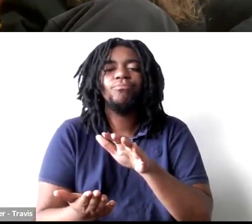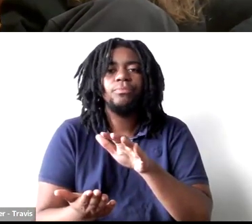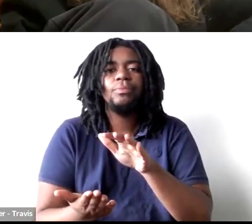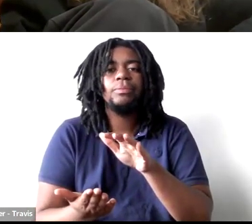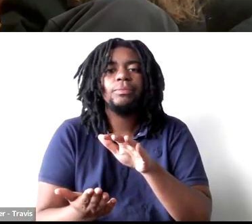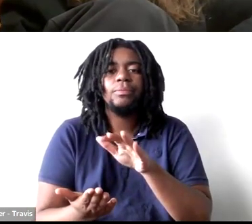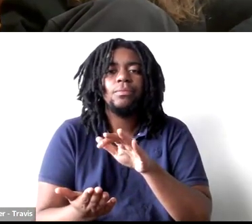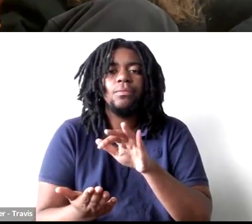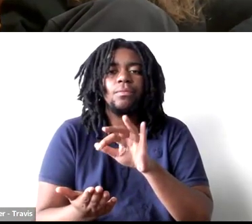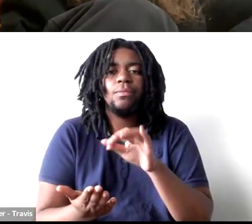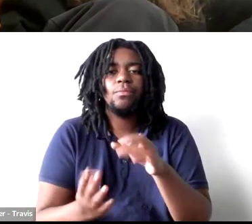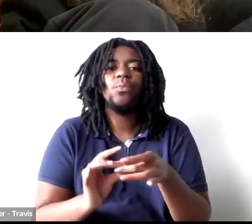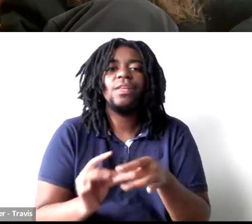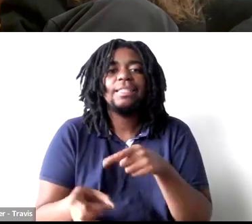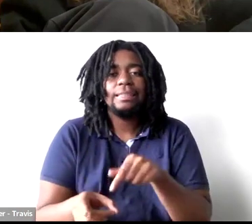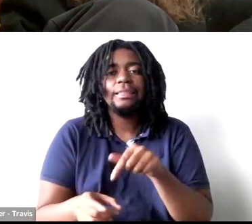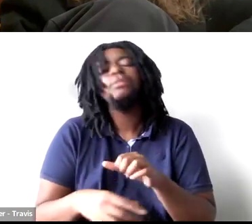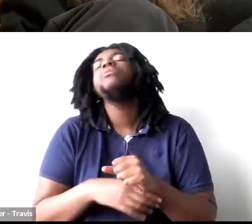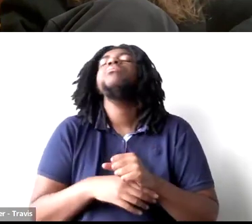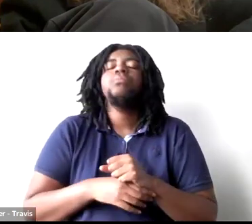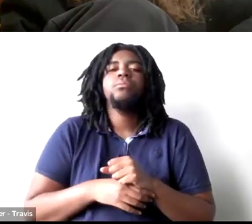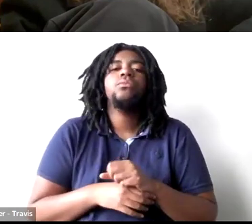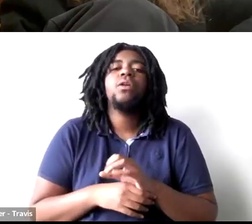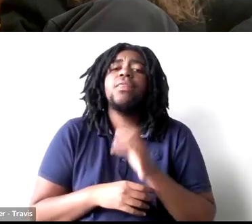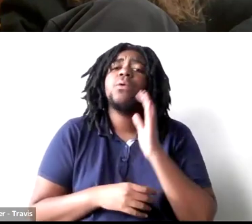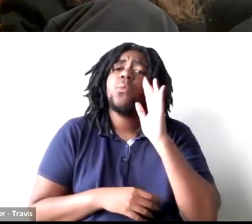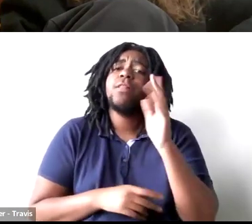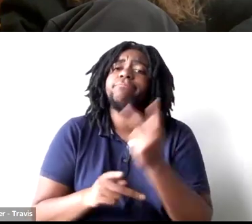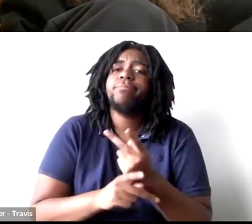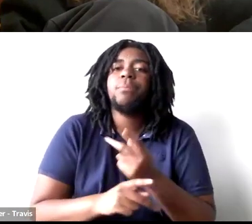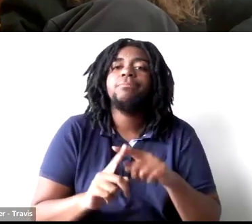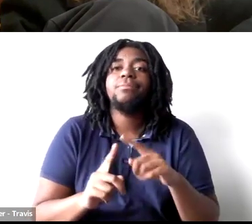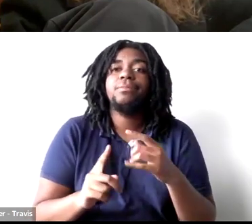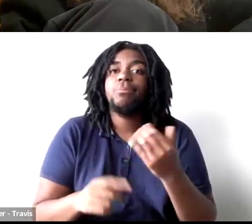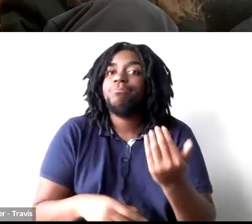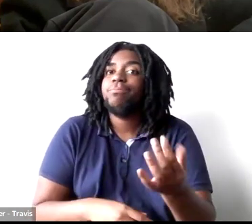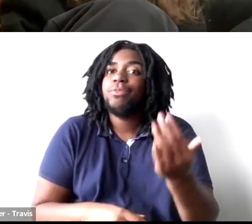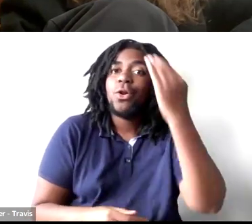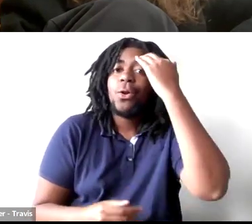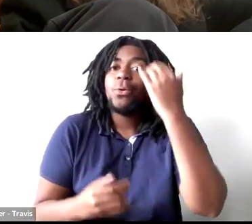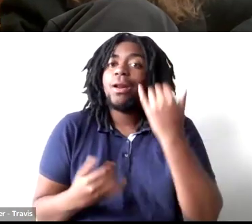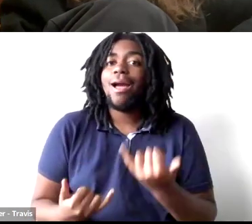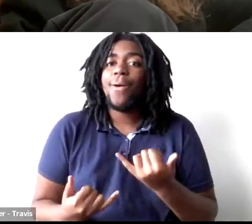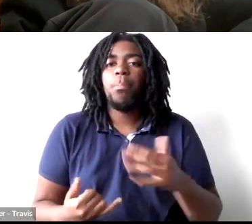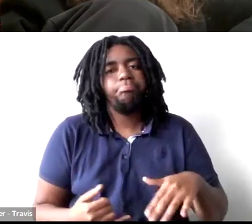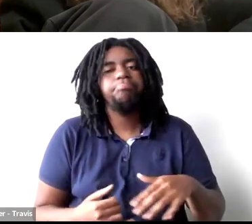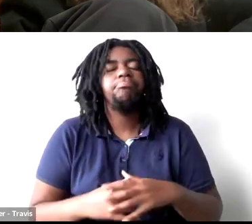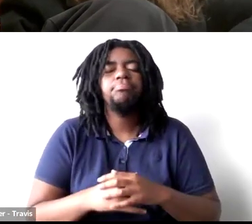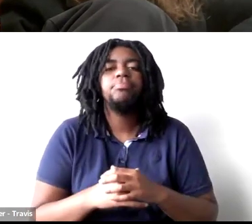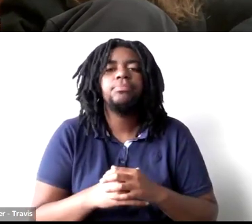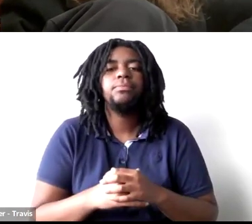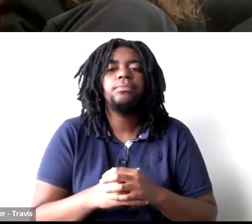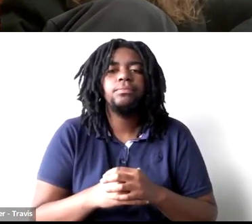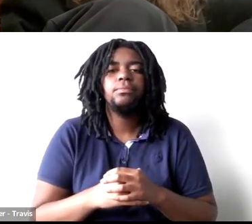to this. So I think we're going to find out, but we don't know yet. So, what those affiliations